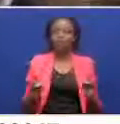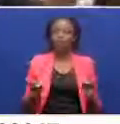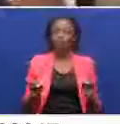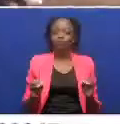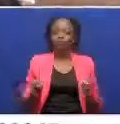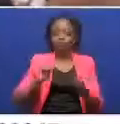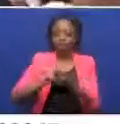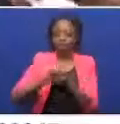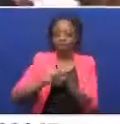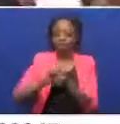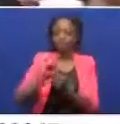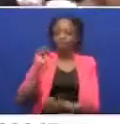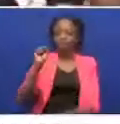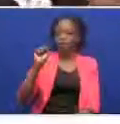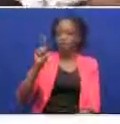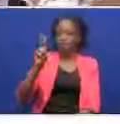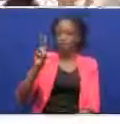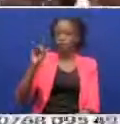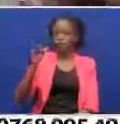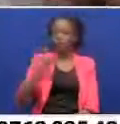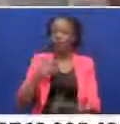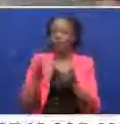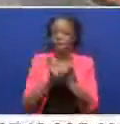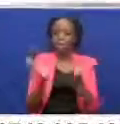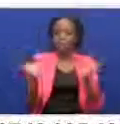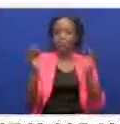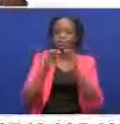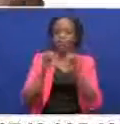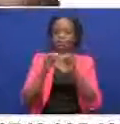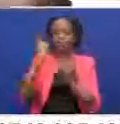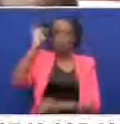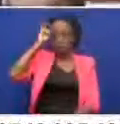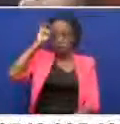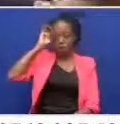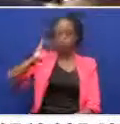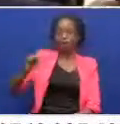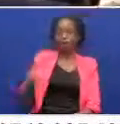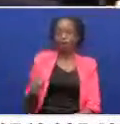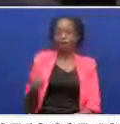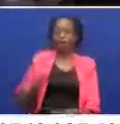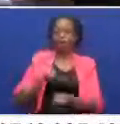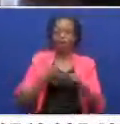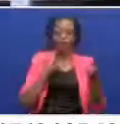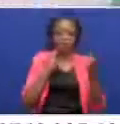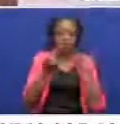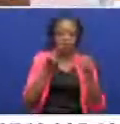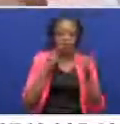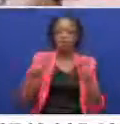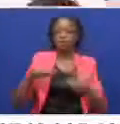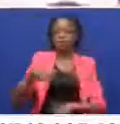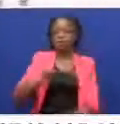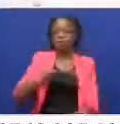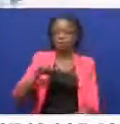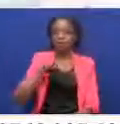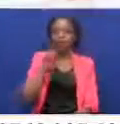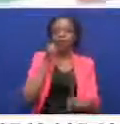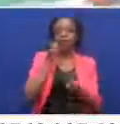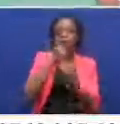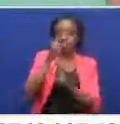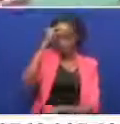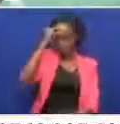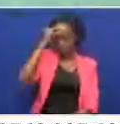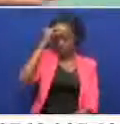On Friday, Sudi held a public meeting in Eldoret town, and while addressing the residents, he attacked the